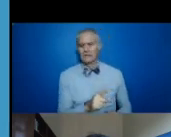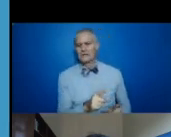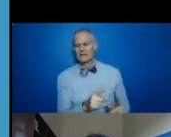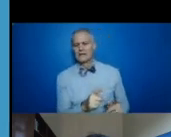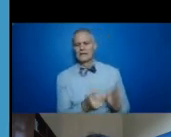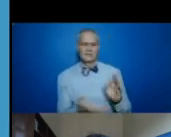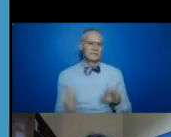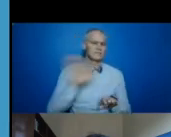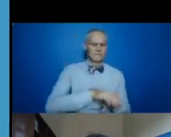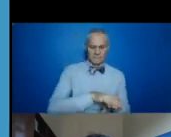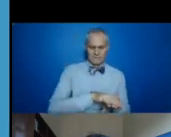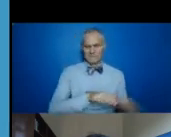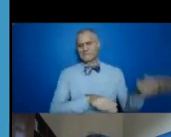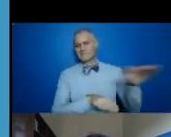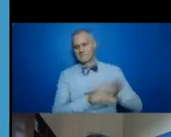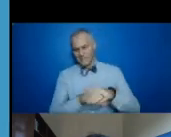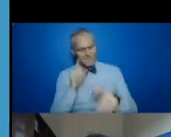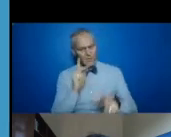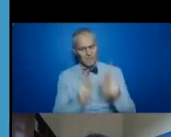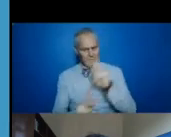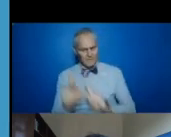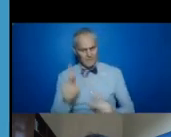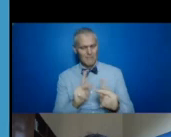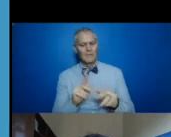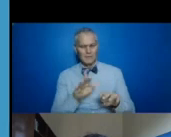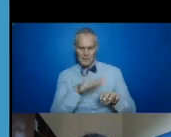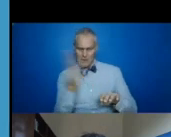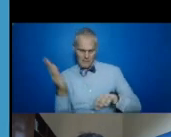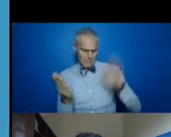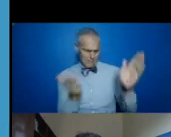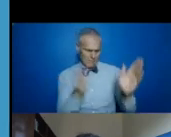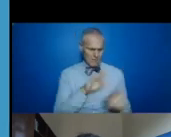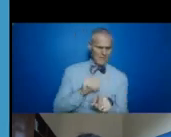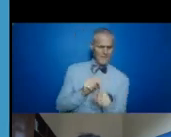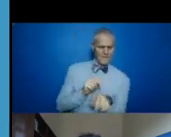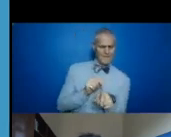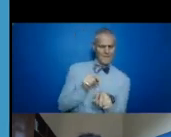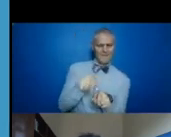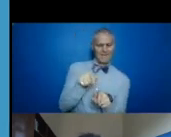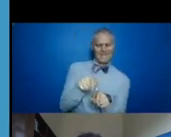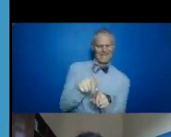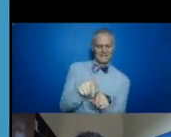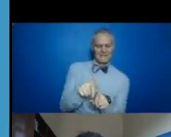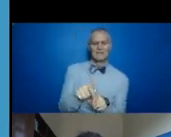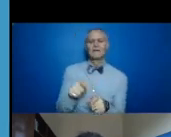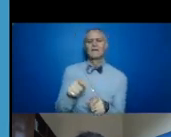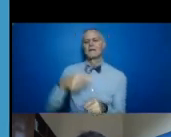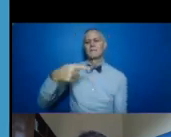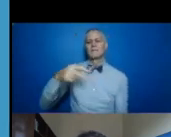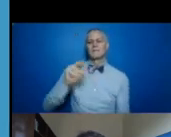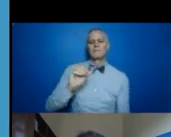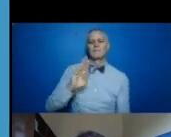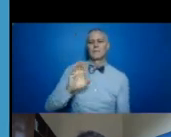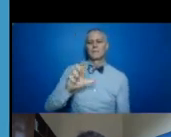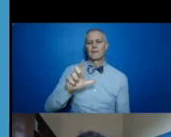compounding problems for others. We want to be able to notice that, but not make the people wrong for it as an initial matter. We want people to be able